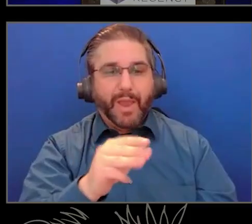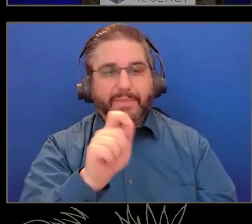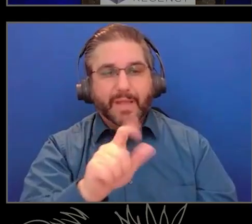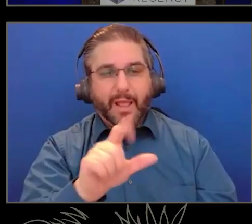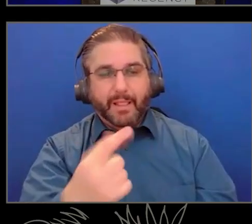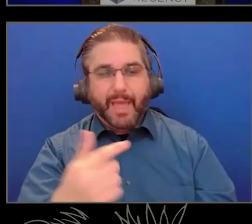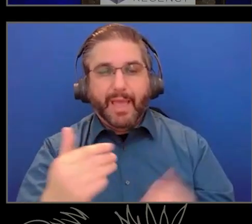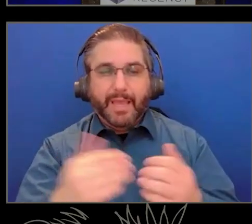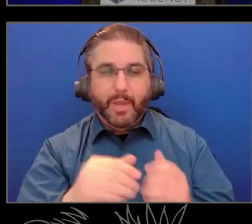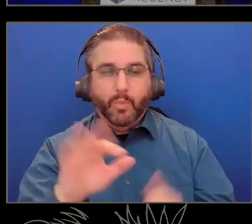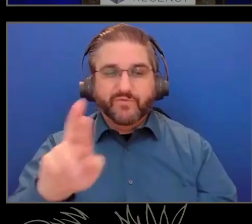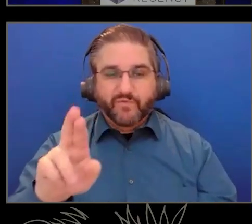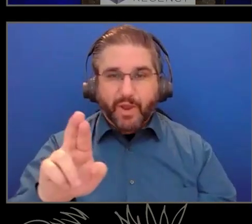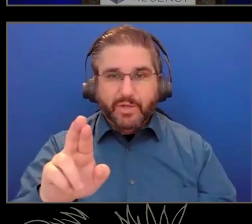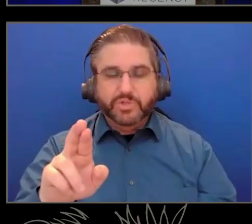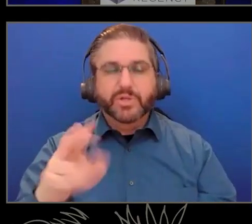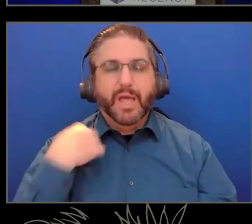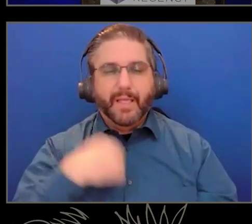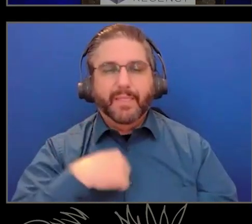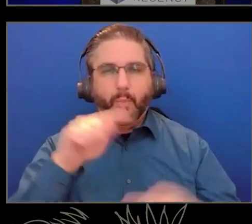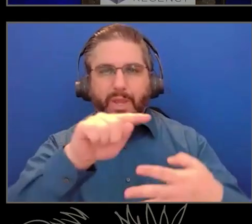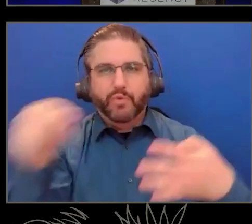we can return.